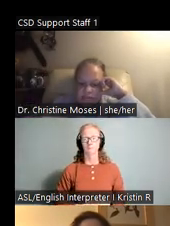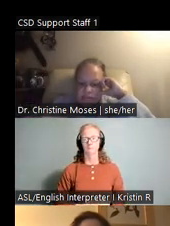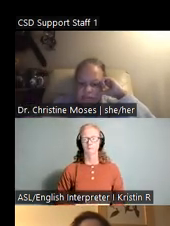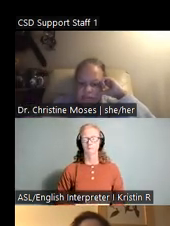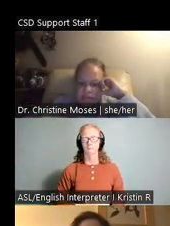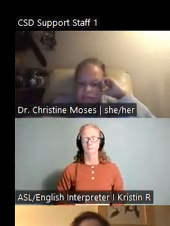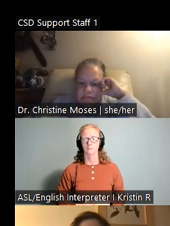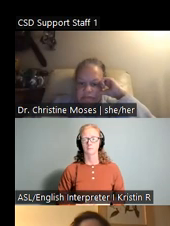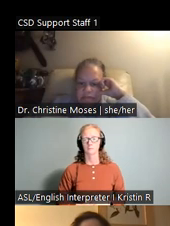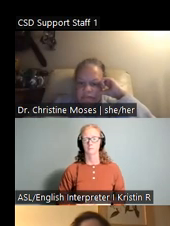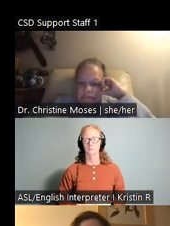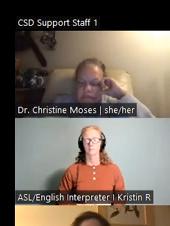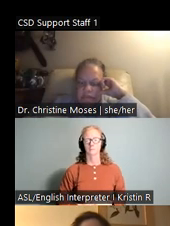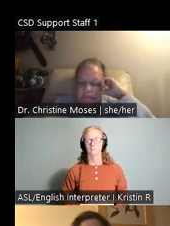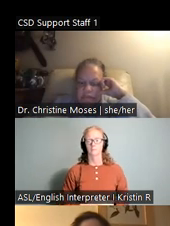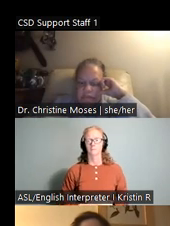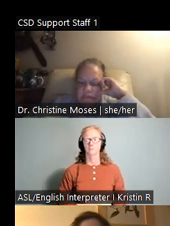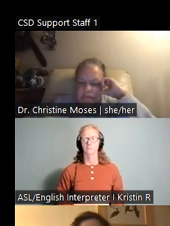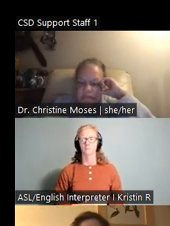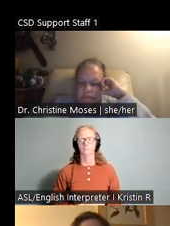double checking.